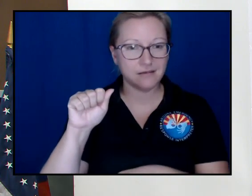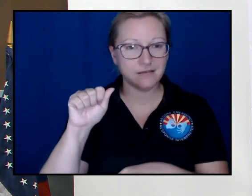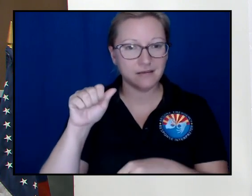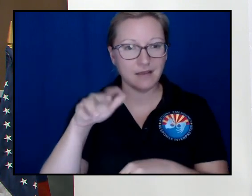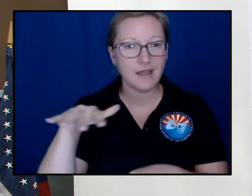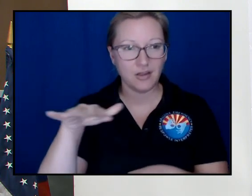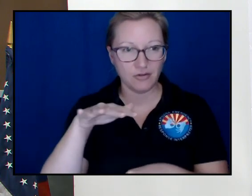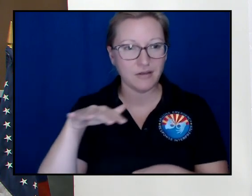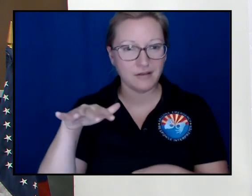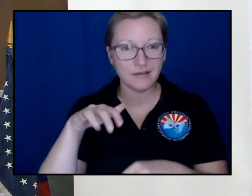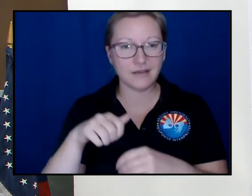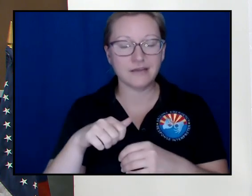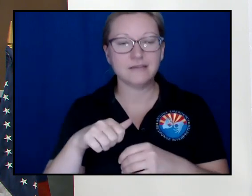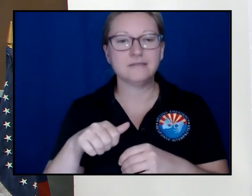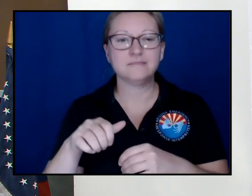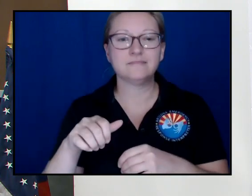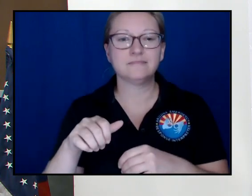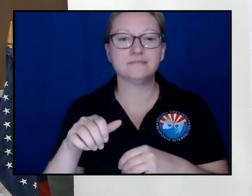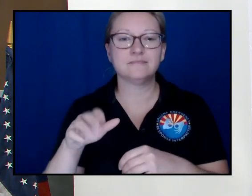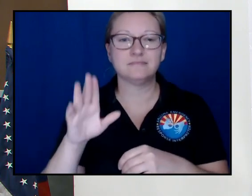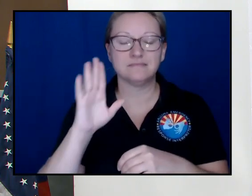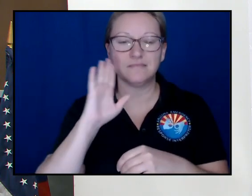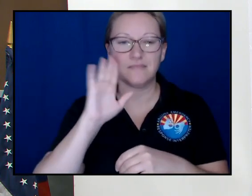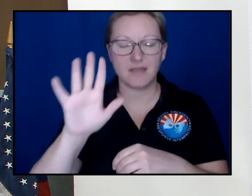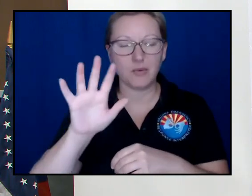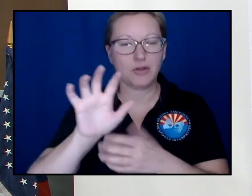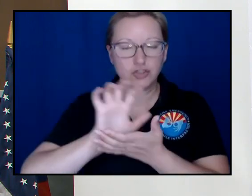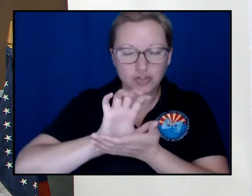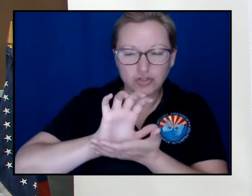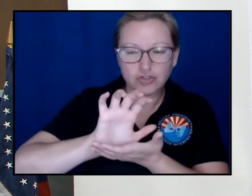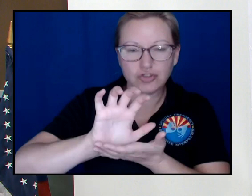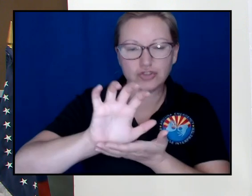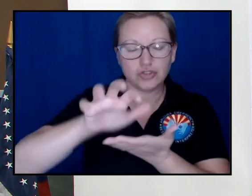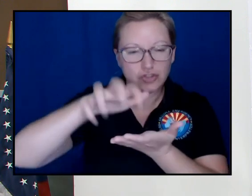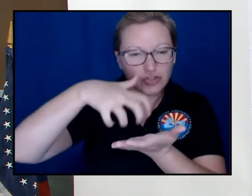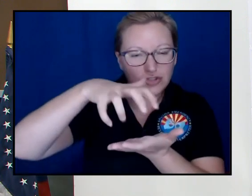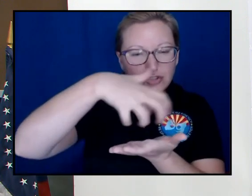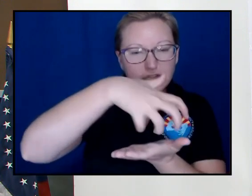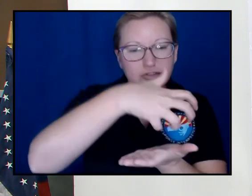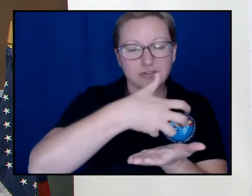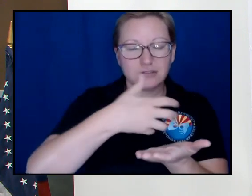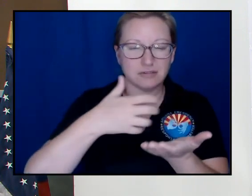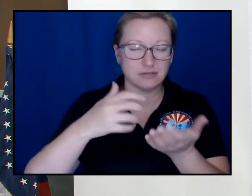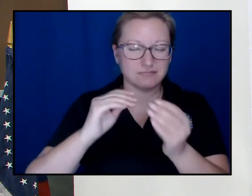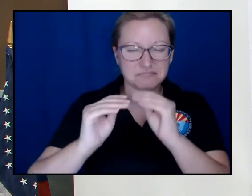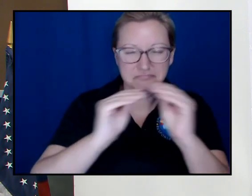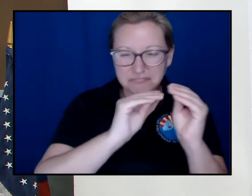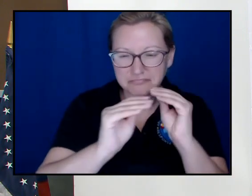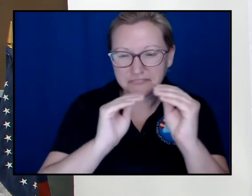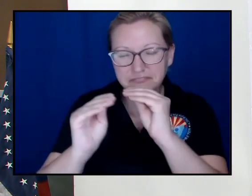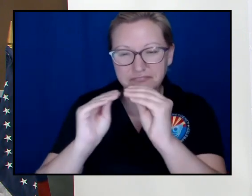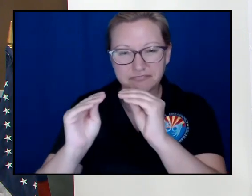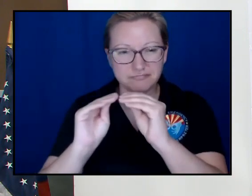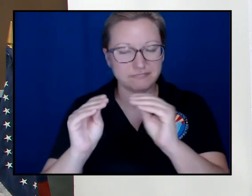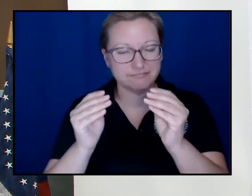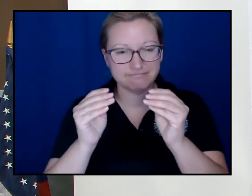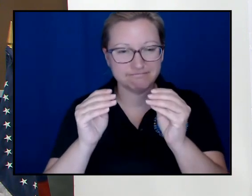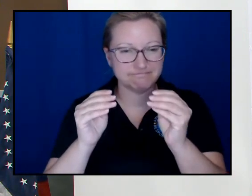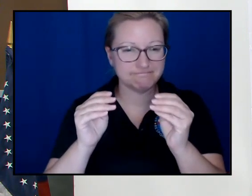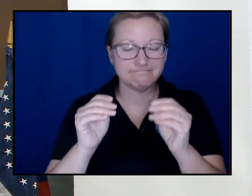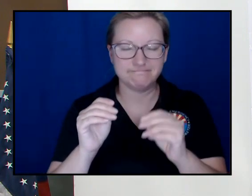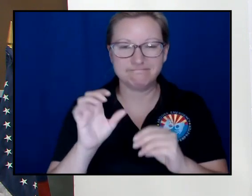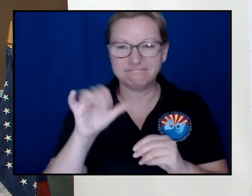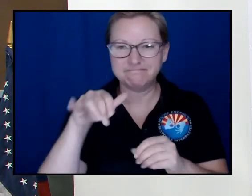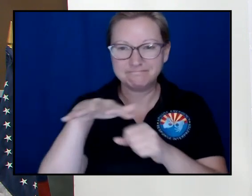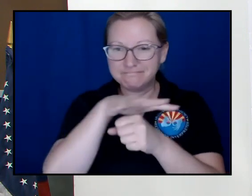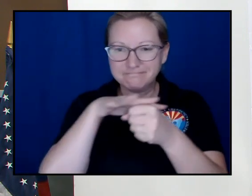then they also have some planned excavator work for the future in that area, just to button up some last minute type of repair work